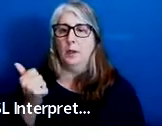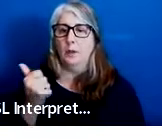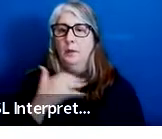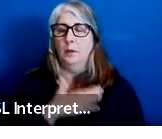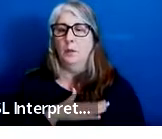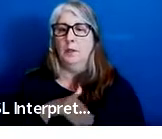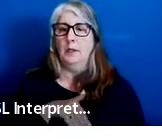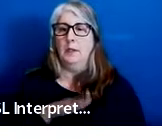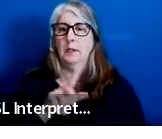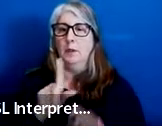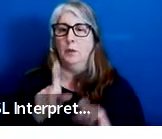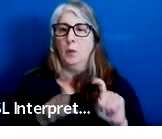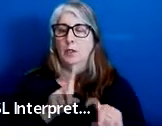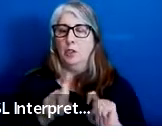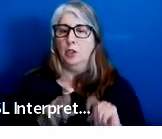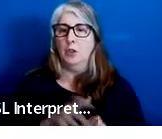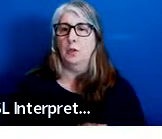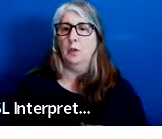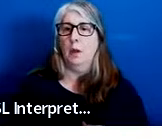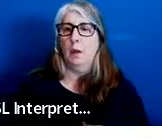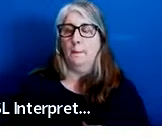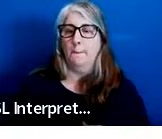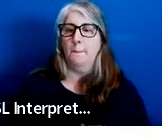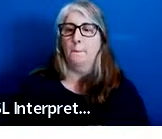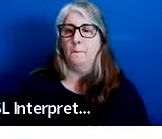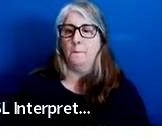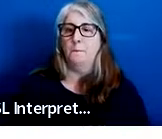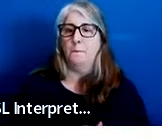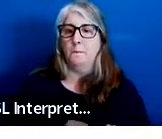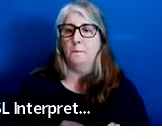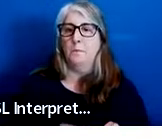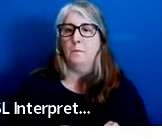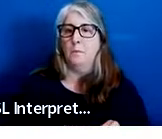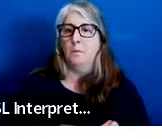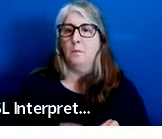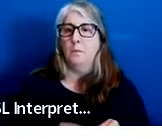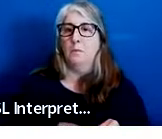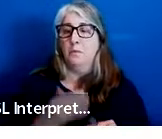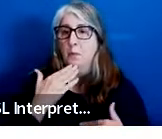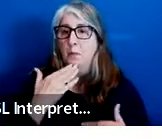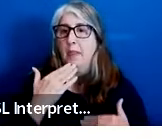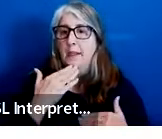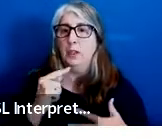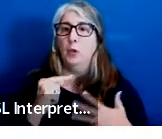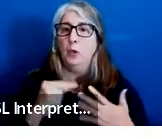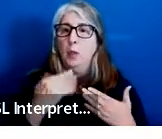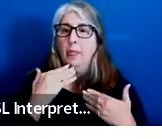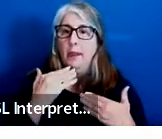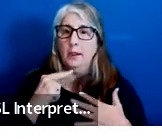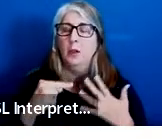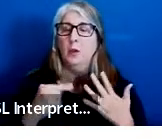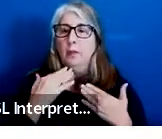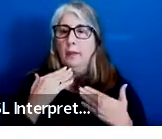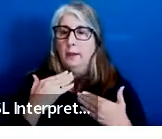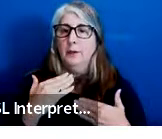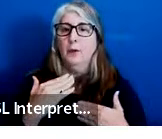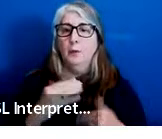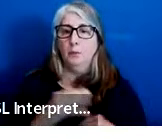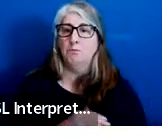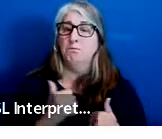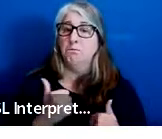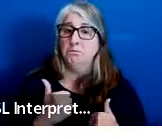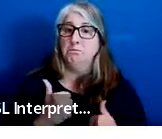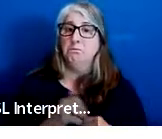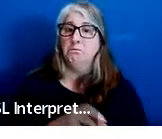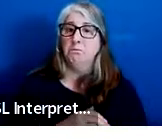the questions through. A bit of thanks, okay. We appreciate that. Do you